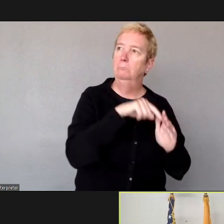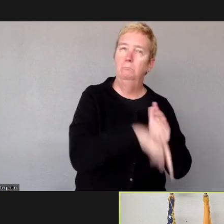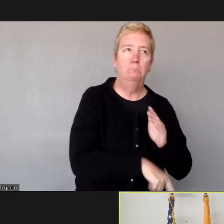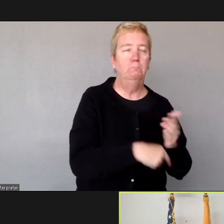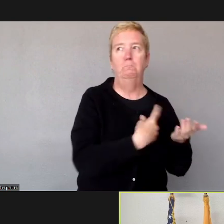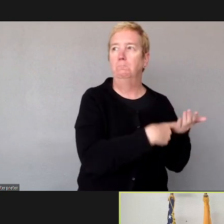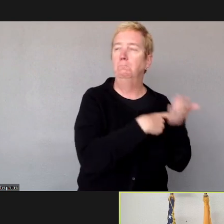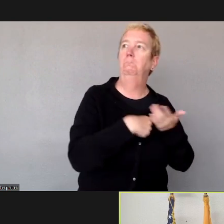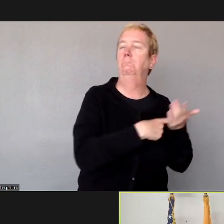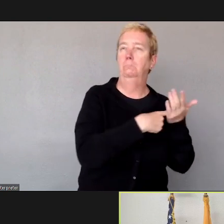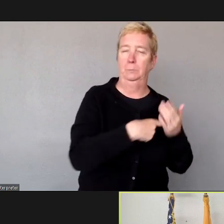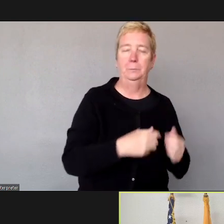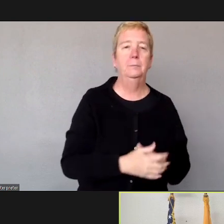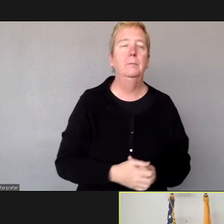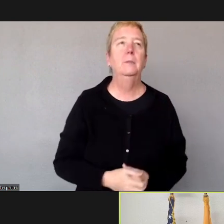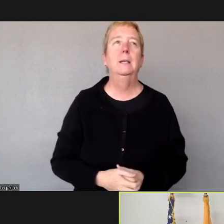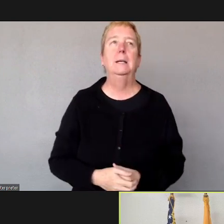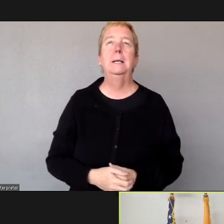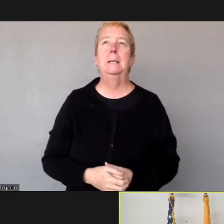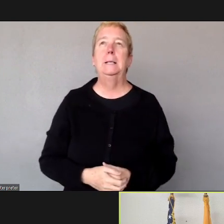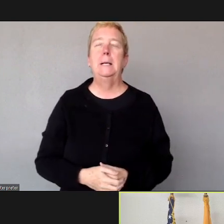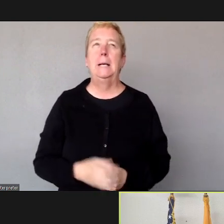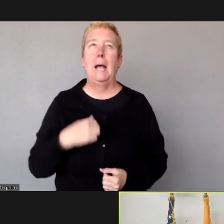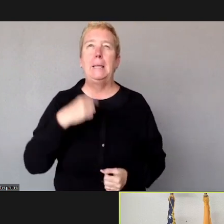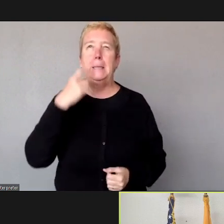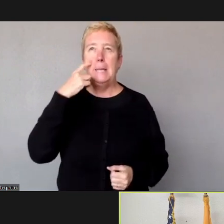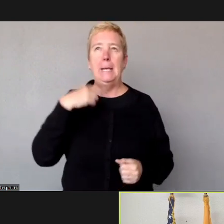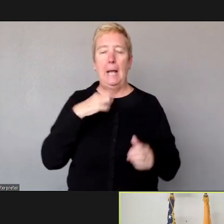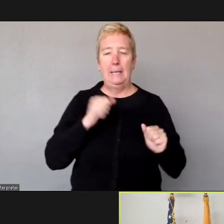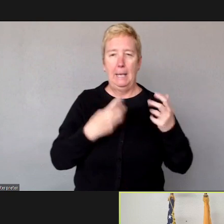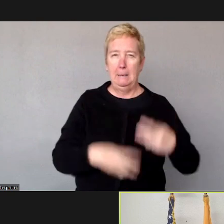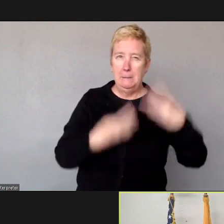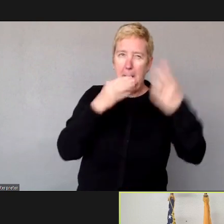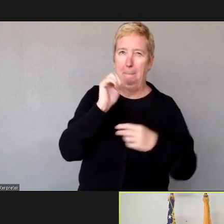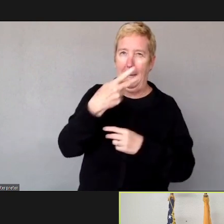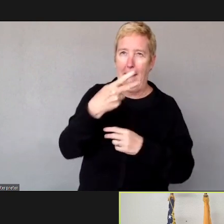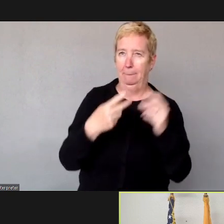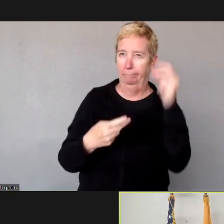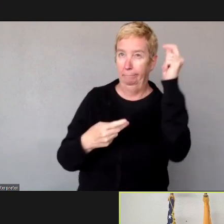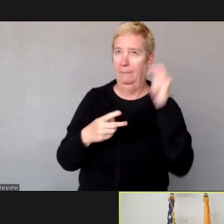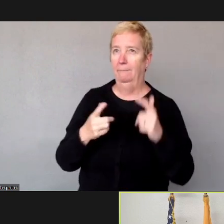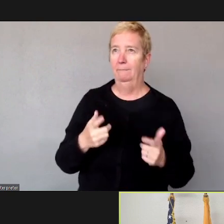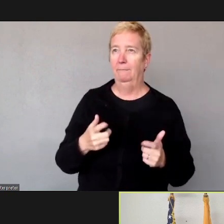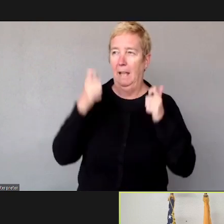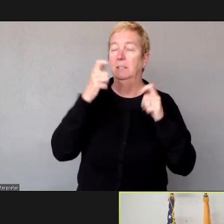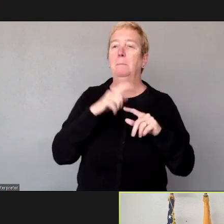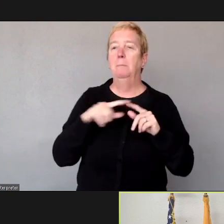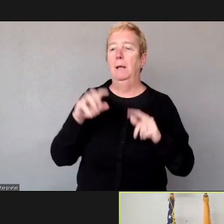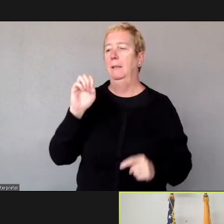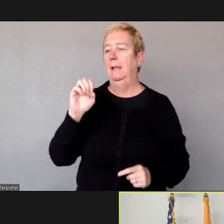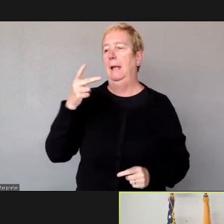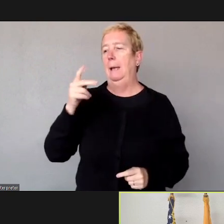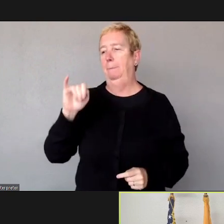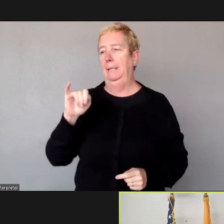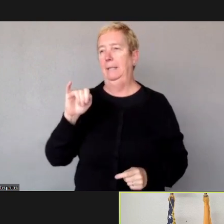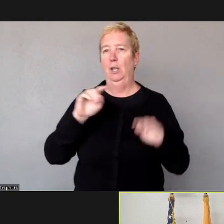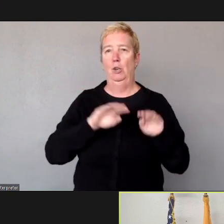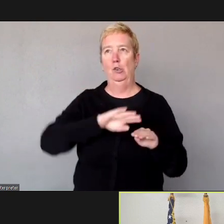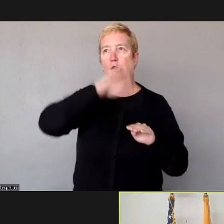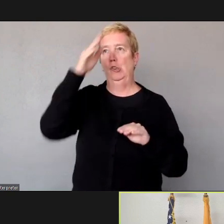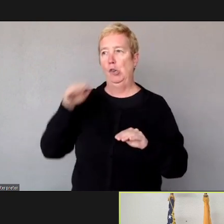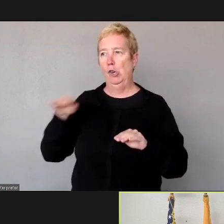I might be fast enough to bring up the maps, but those epi curves don't display